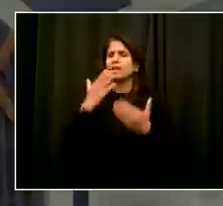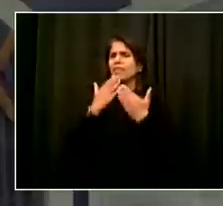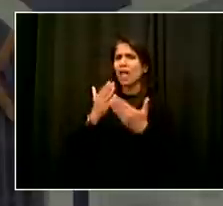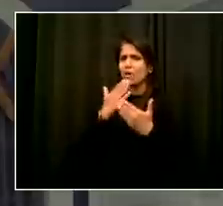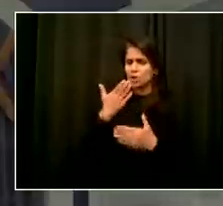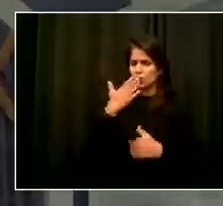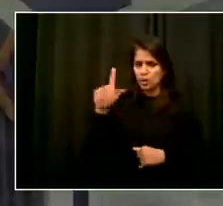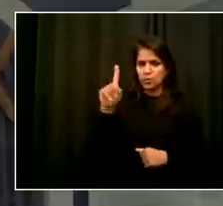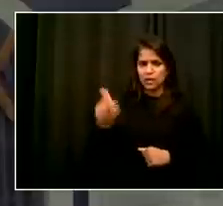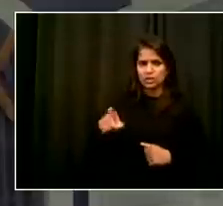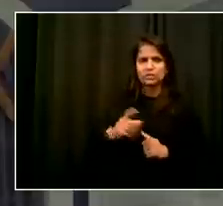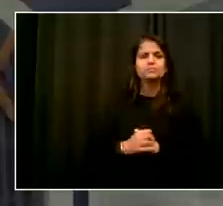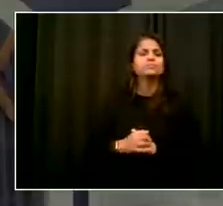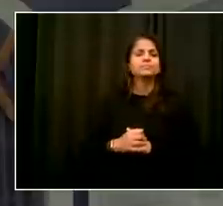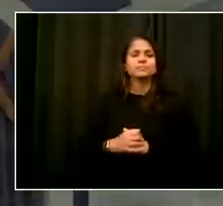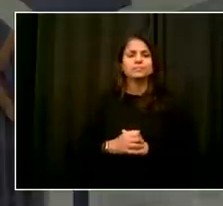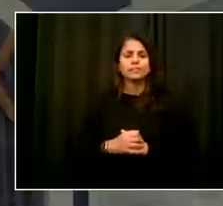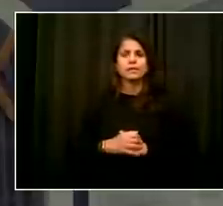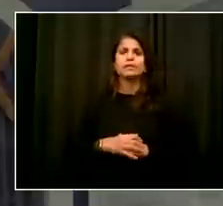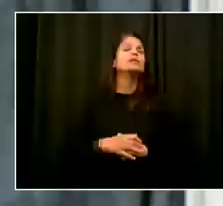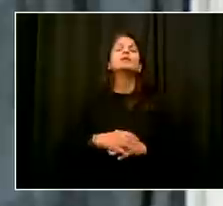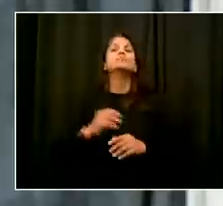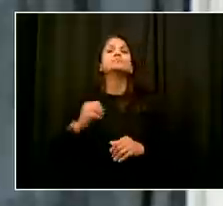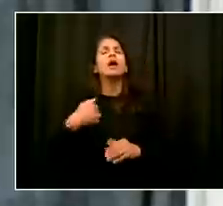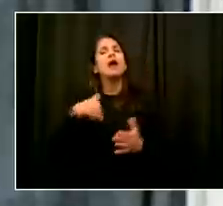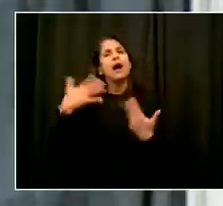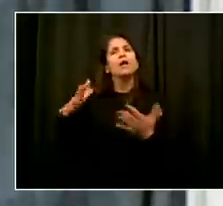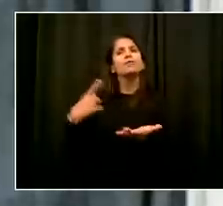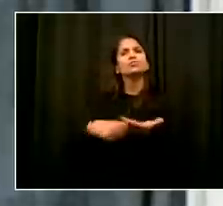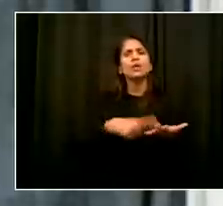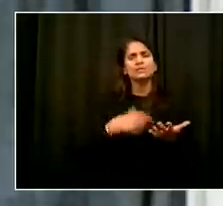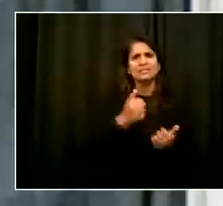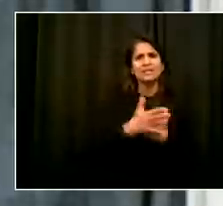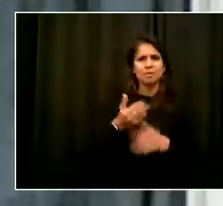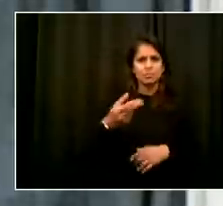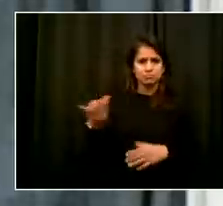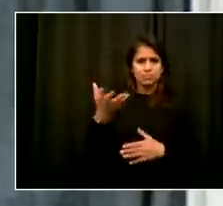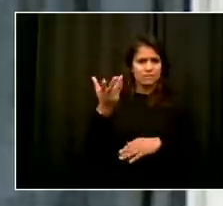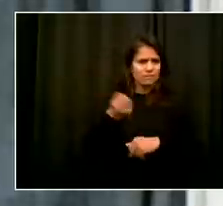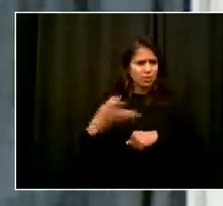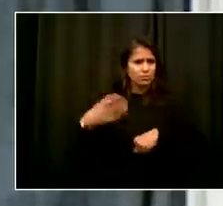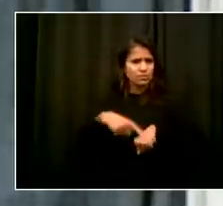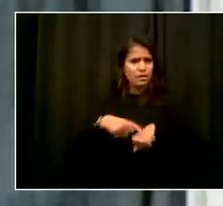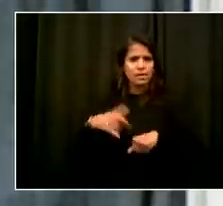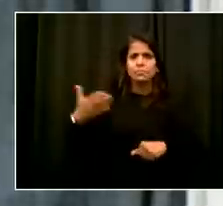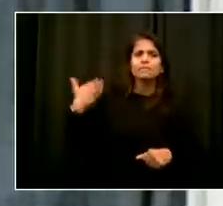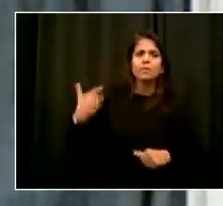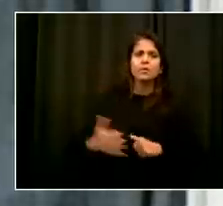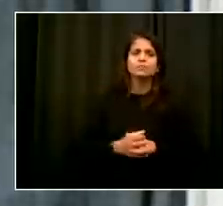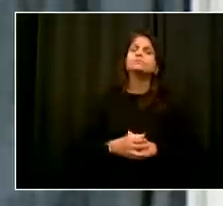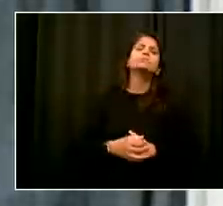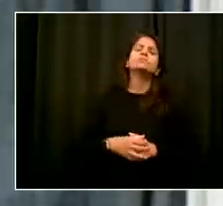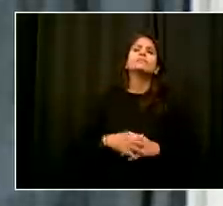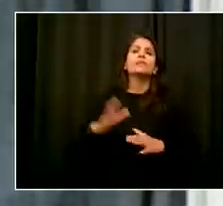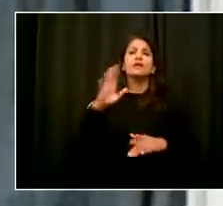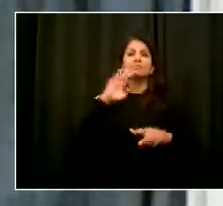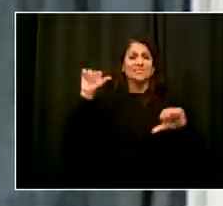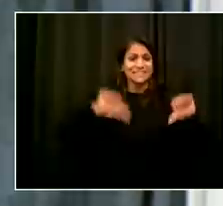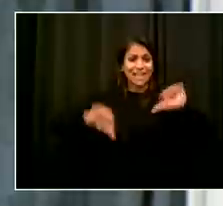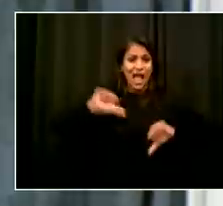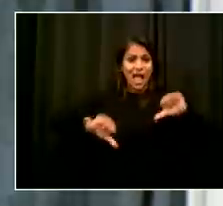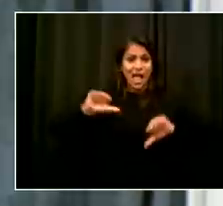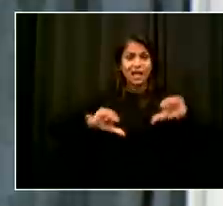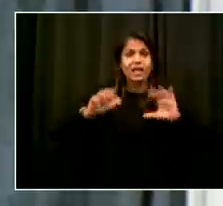said about this in the past. The science has not changed with respect to being able to say